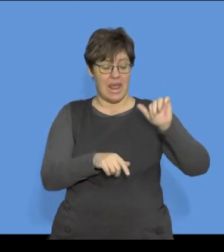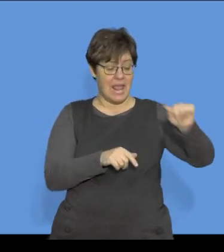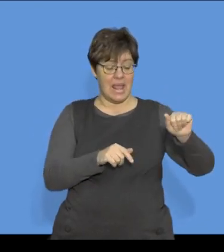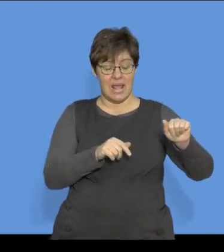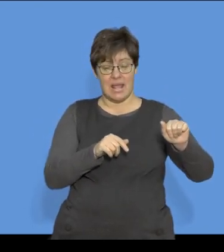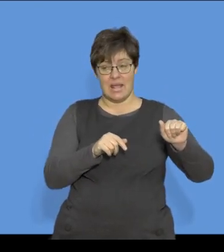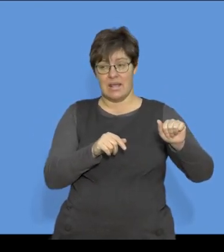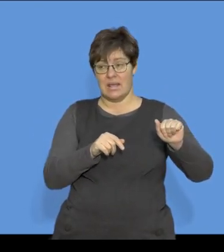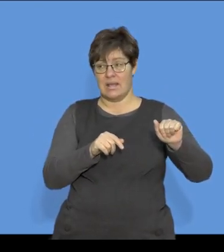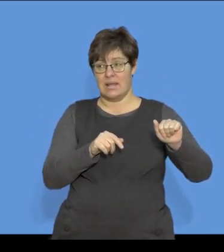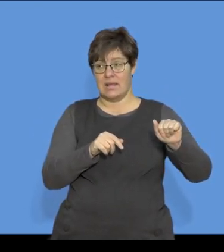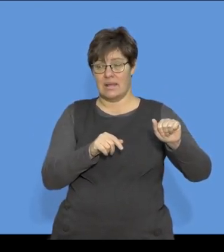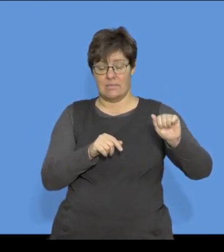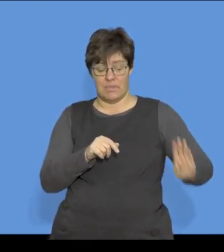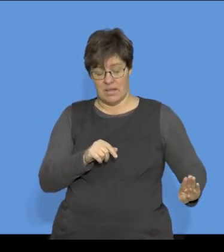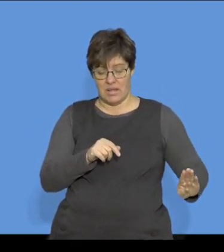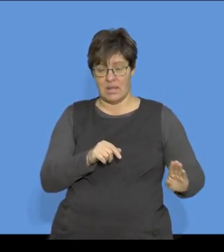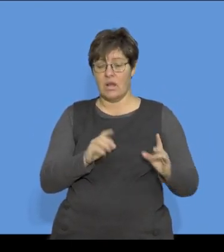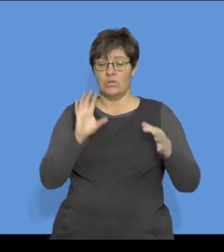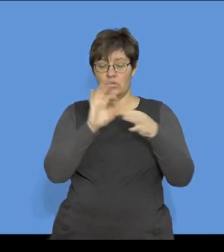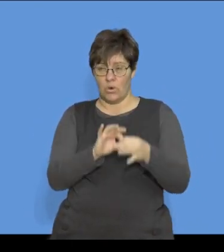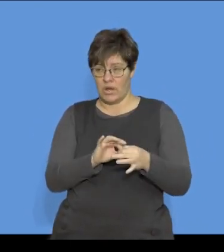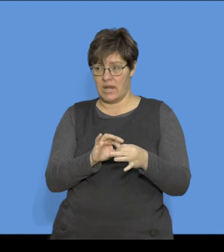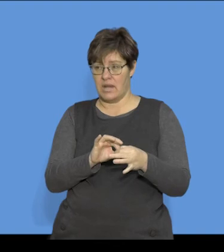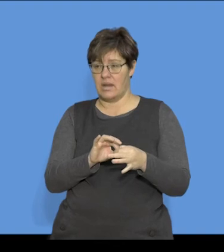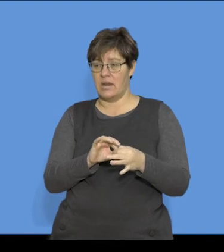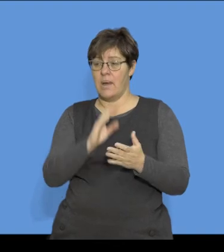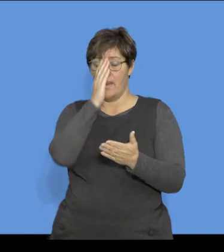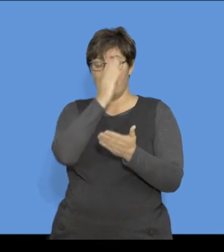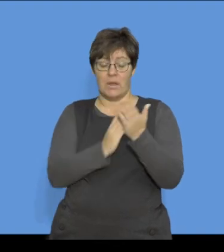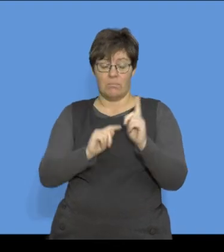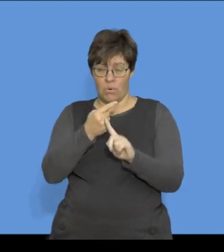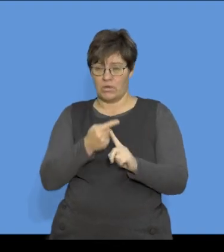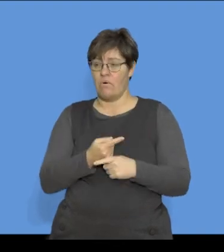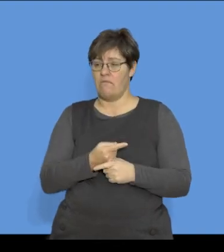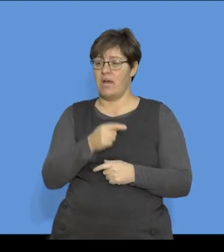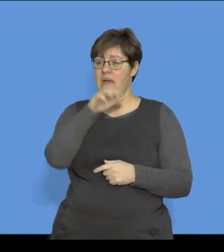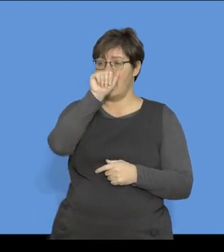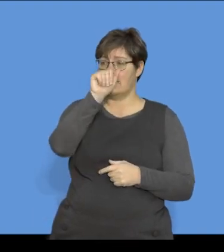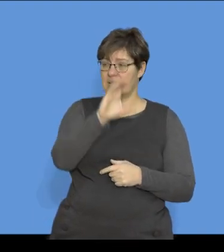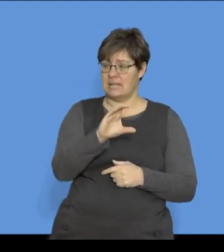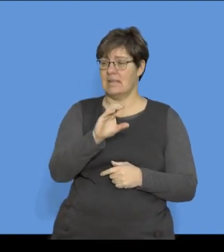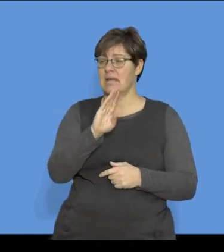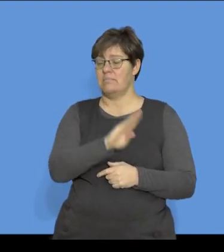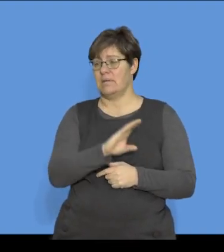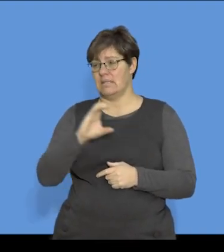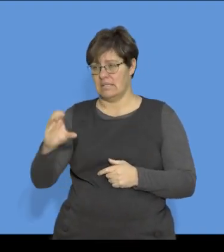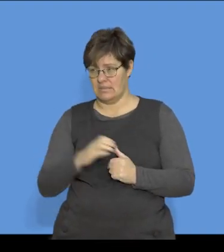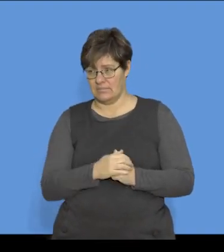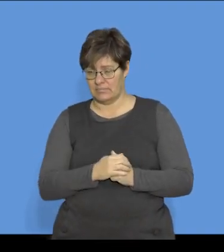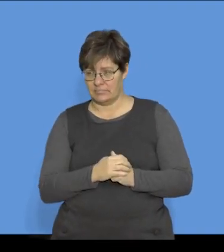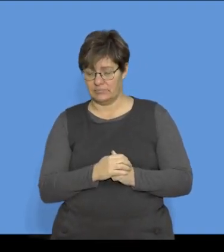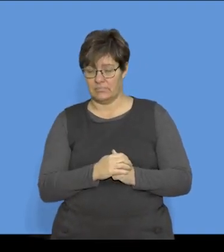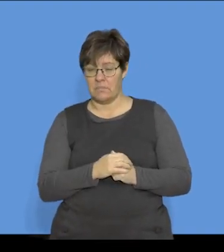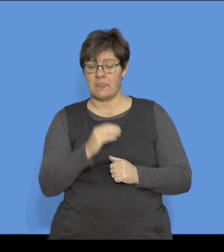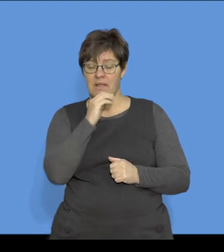the midpoints of AC and BC, which is just what I said to you, right? So in simple terms, it tells